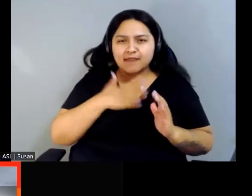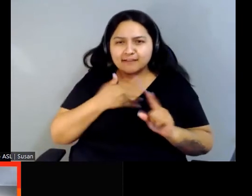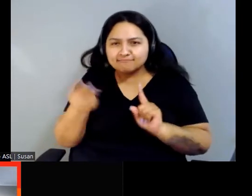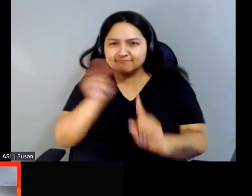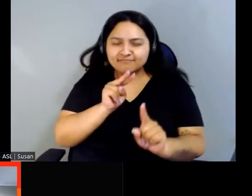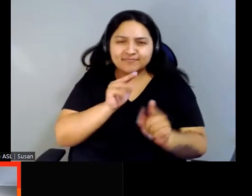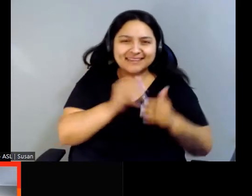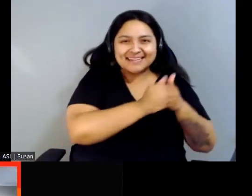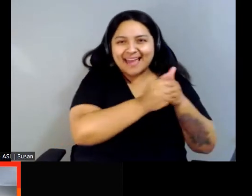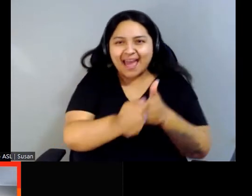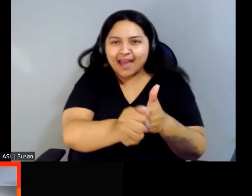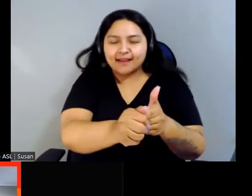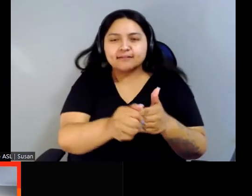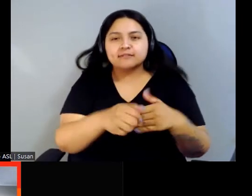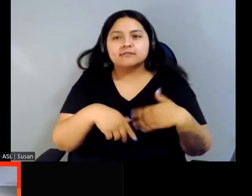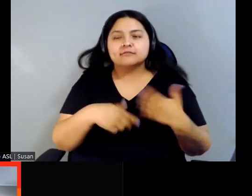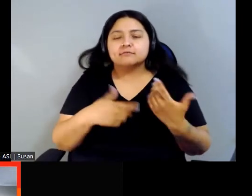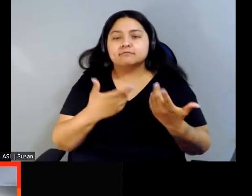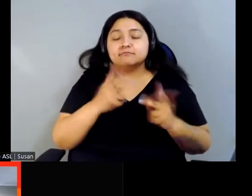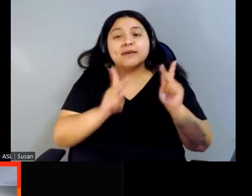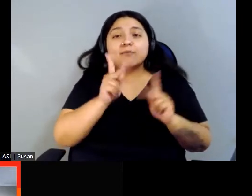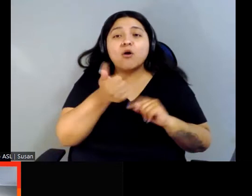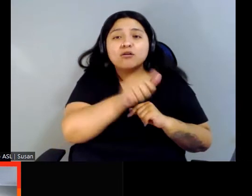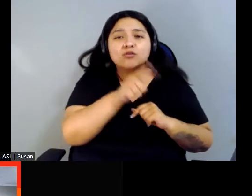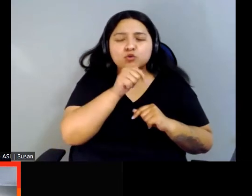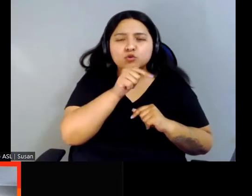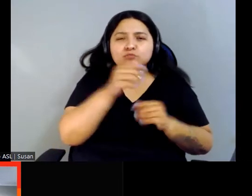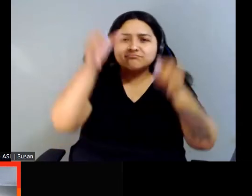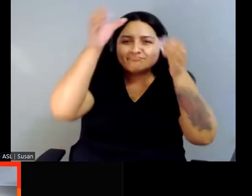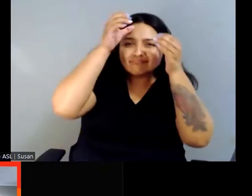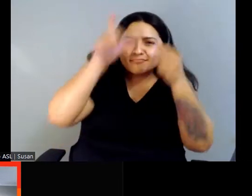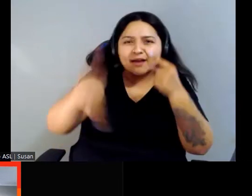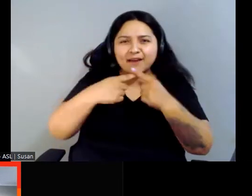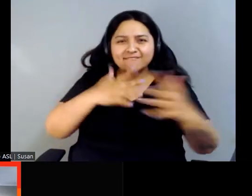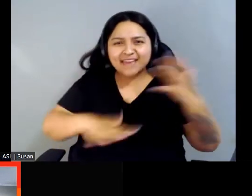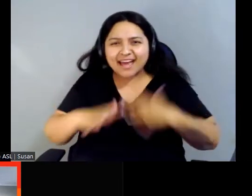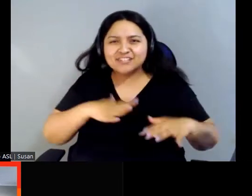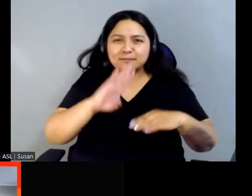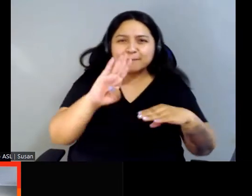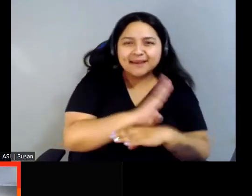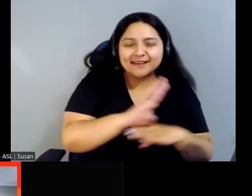fashion people and very business minded in the fashion world have not been guided in the same way.